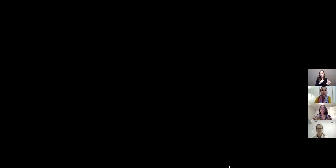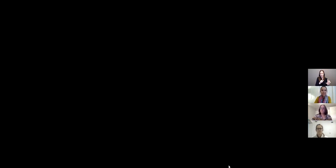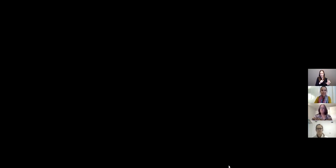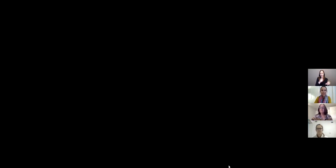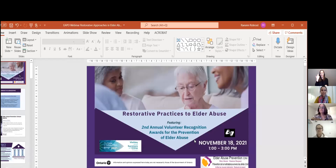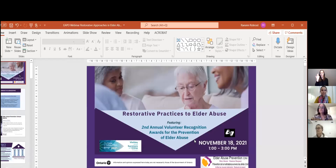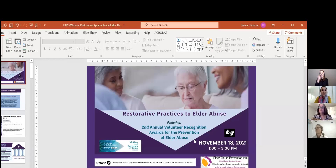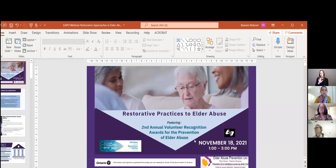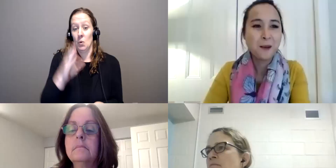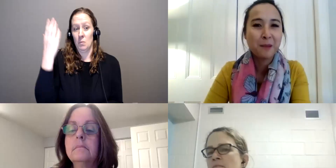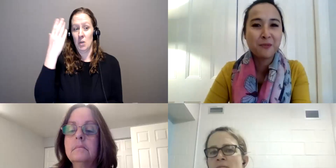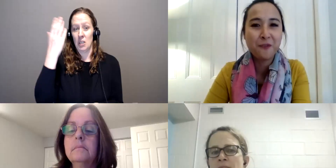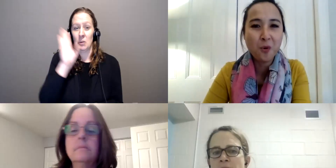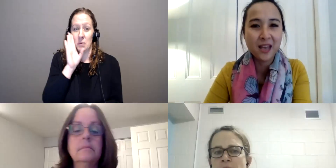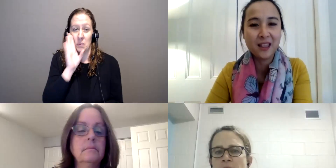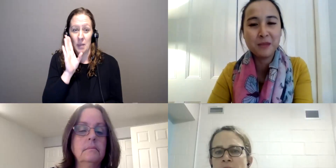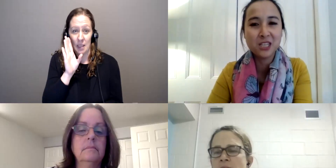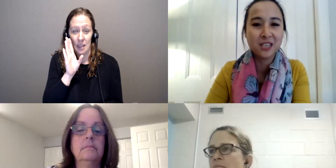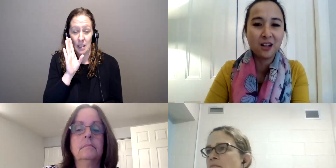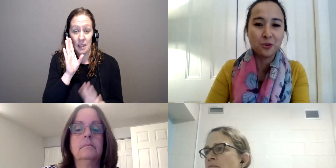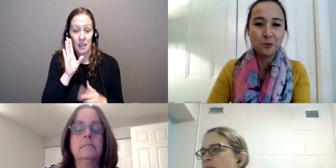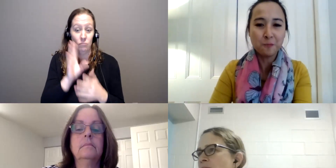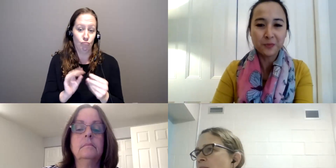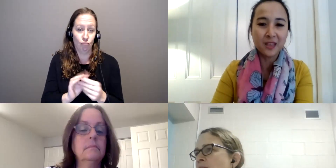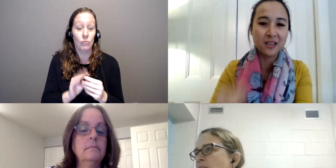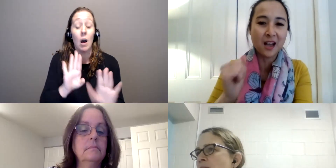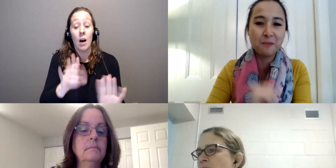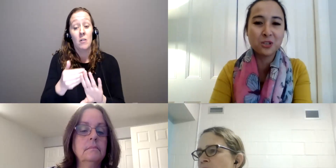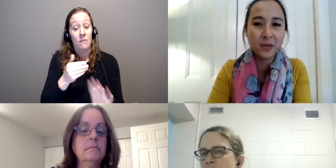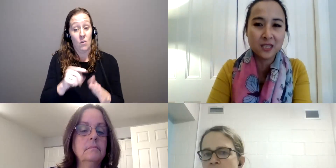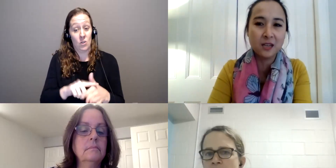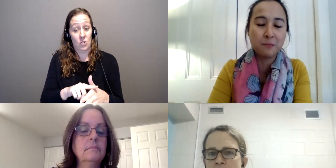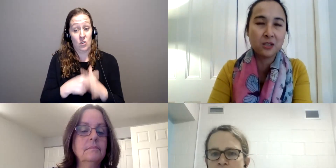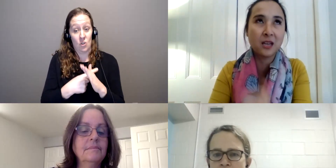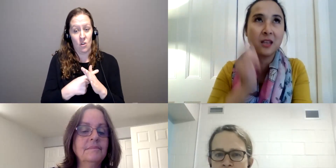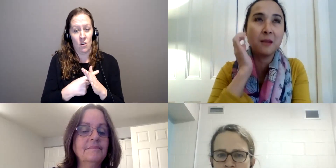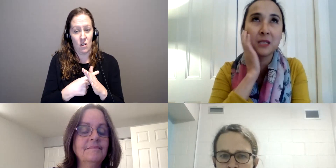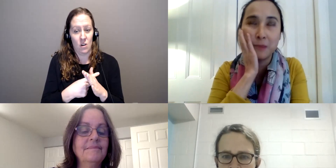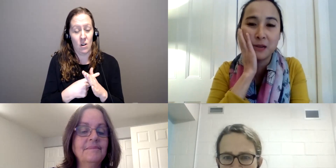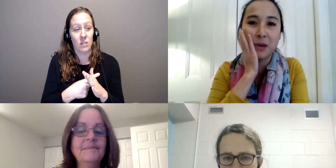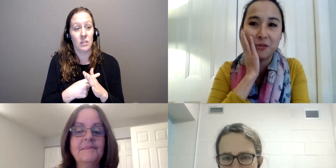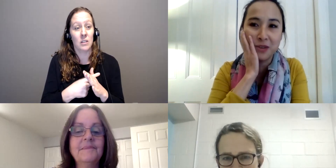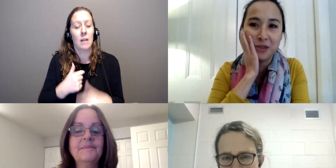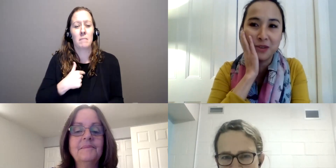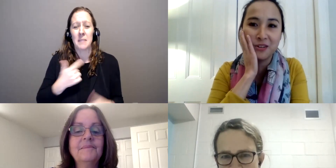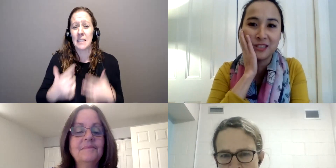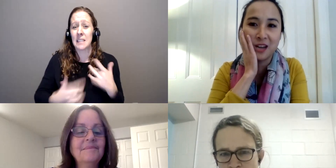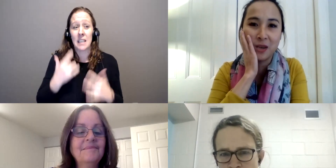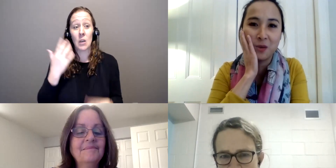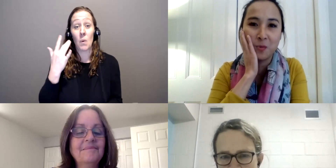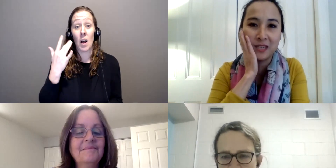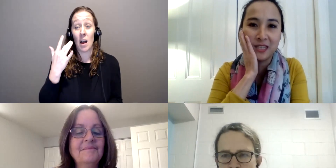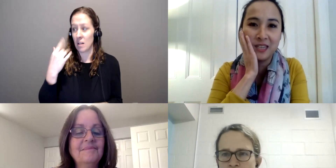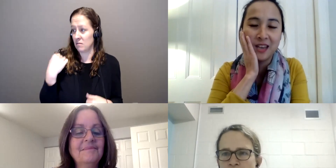your presentation? But before that, let me just tell you that I'm so excited, because I think it must have been about 3 years